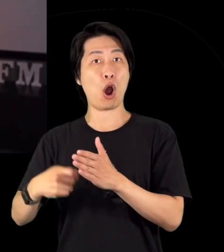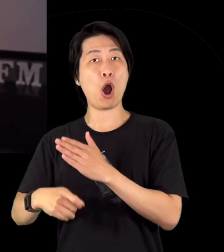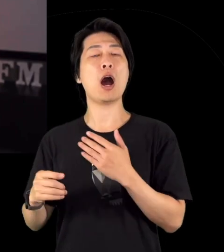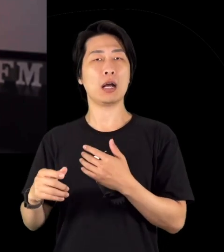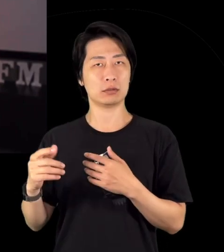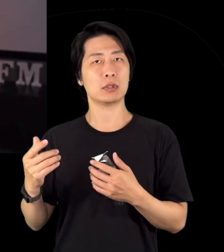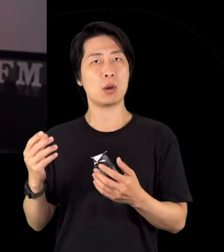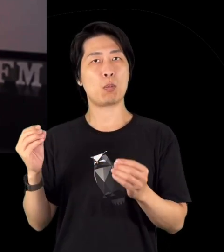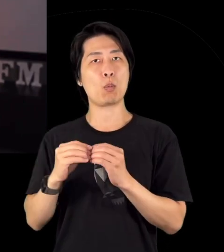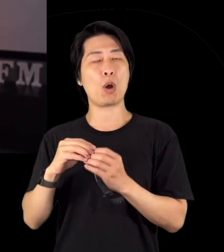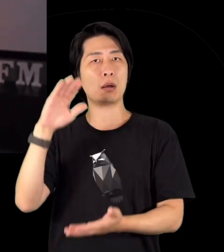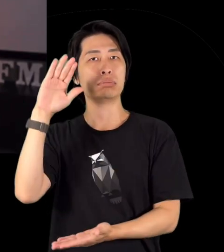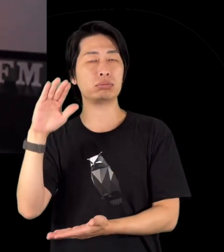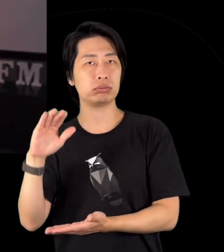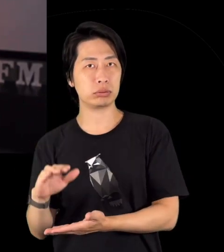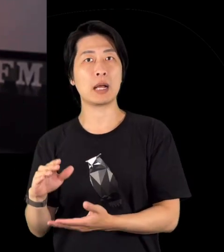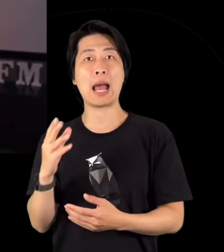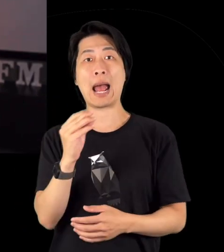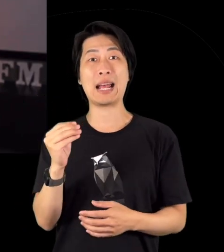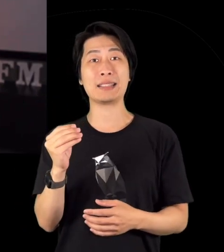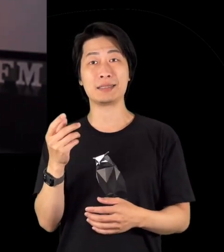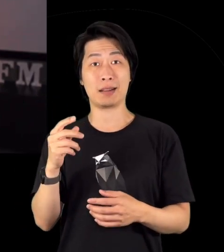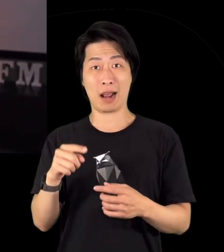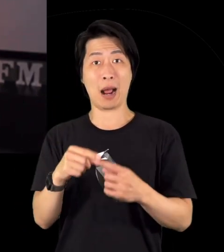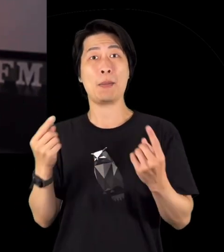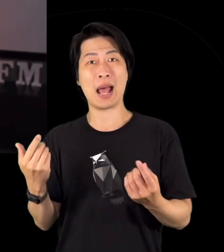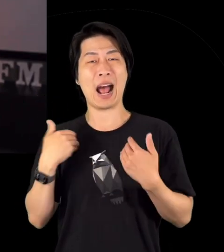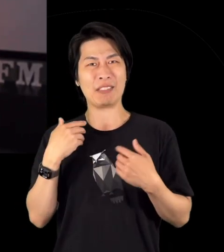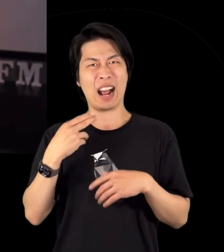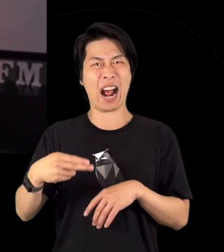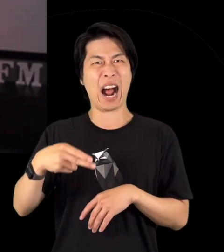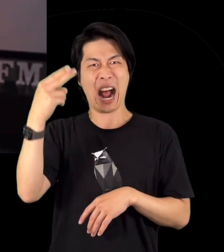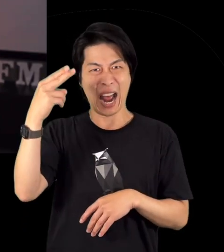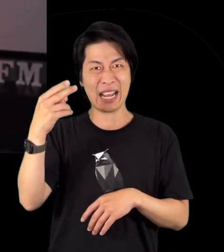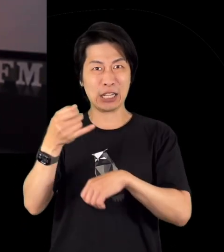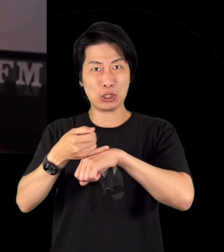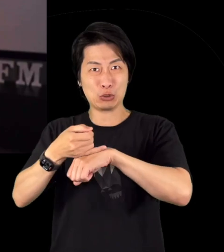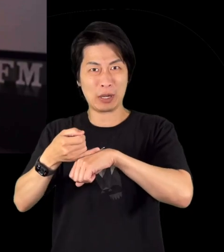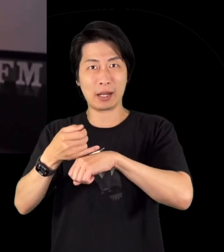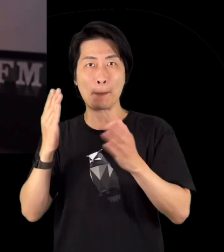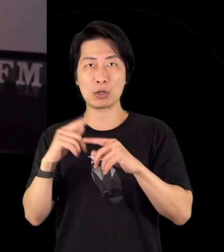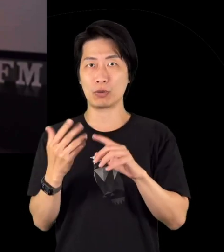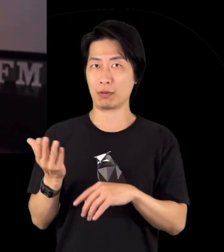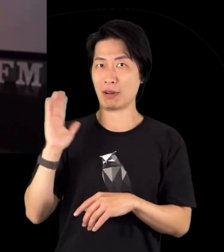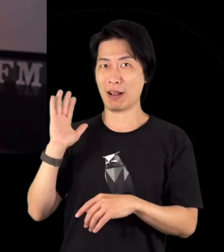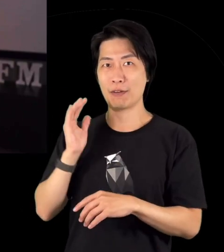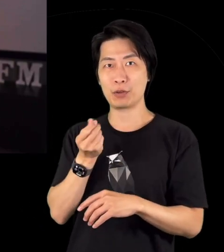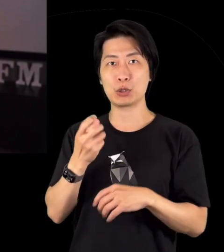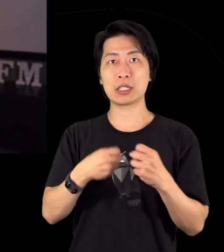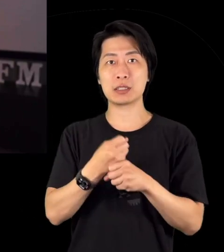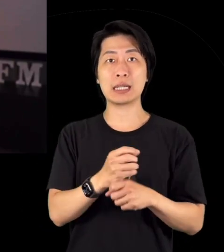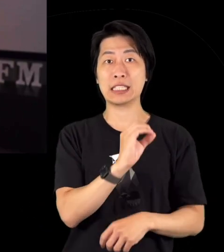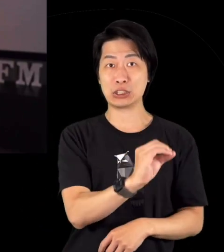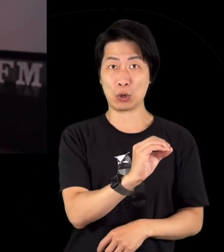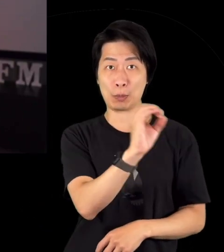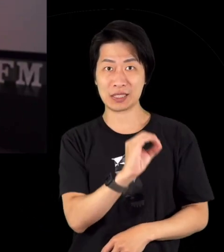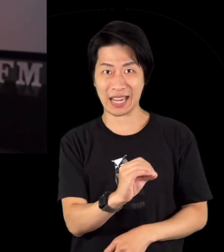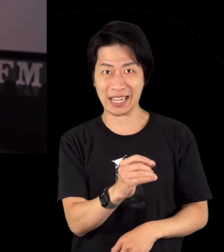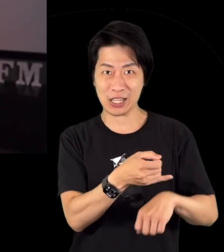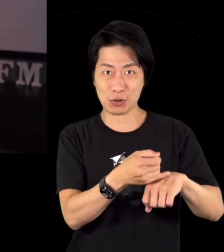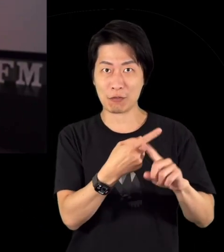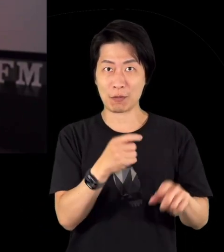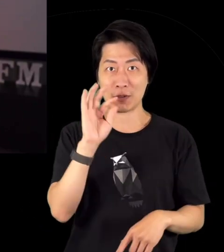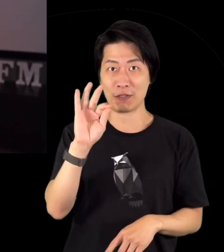easing quite a bit. And on top of that, you have a high interest rate environment, especially compared to the last few years, where we've gone from essentially